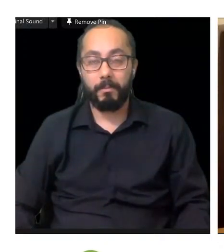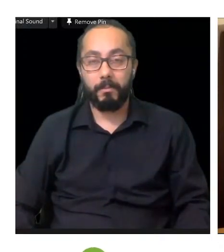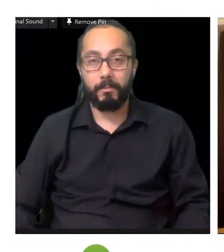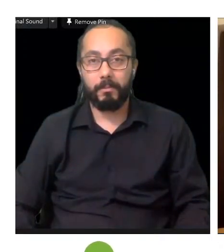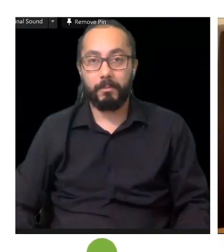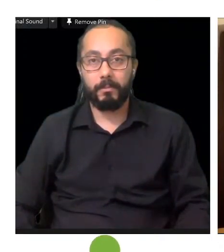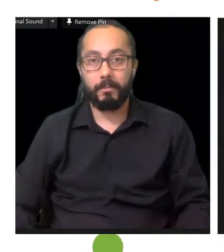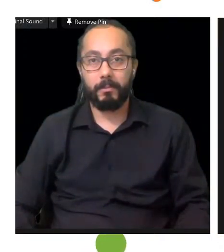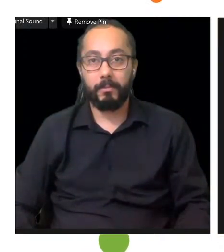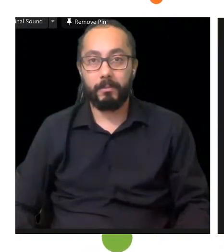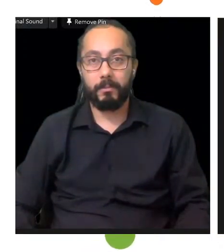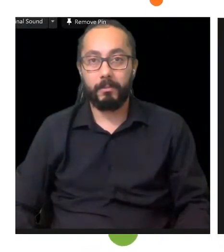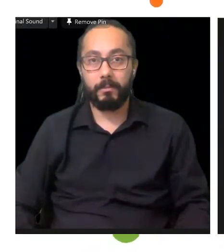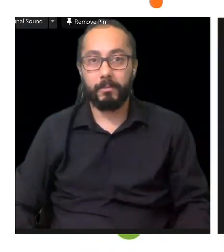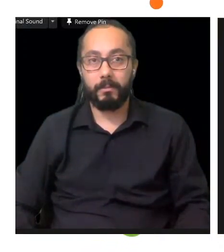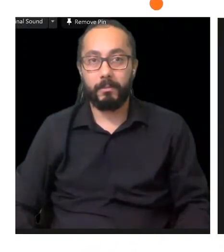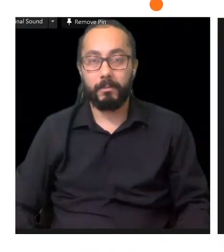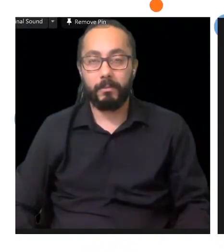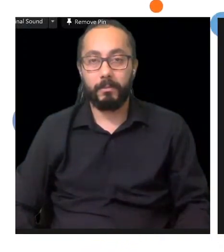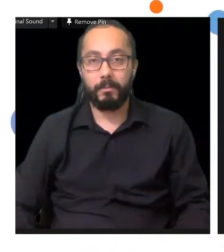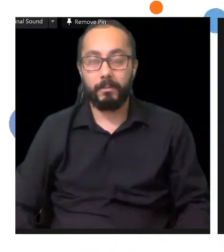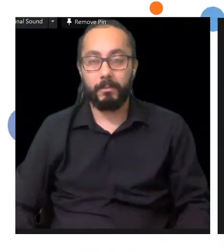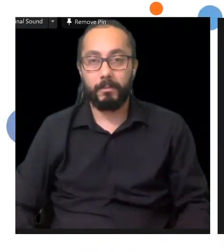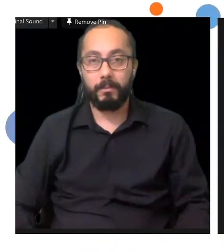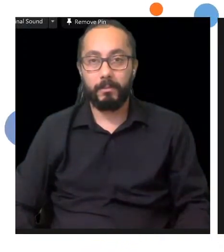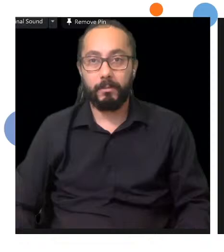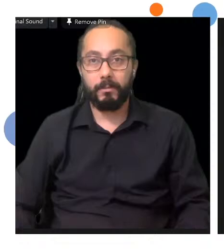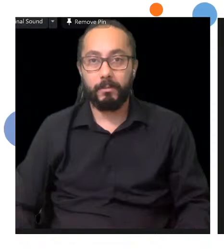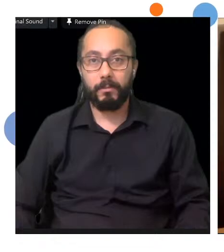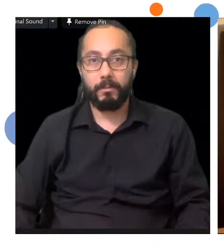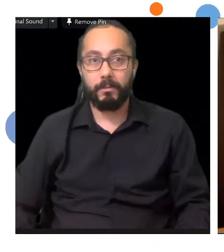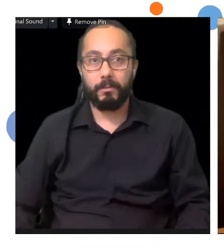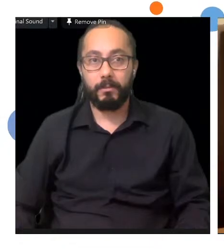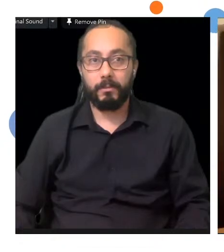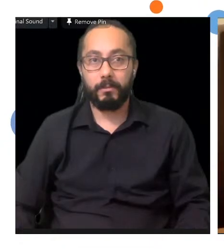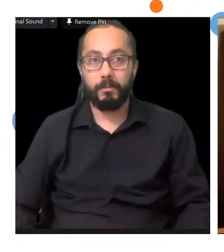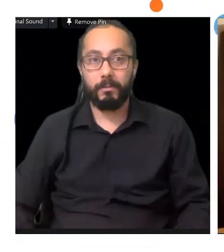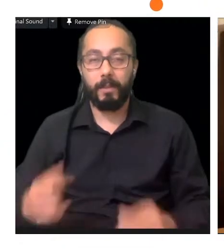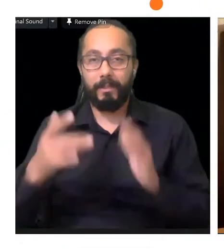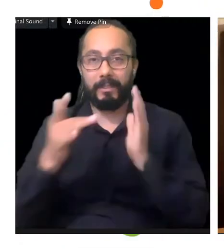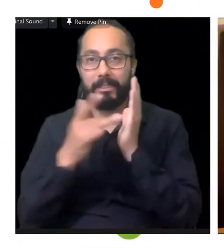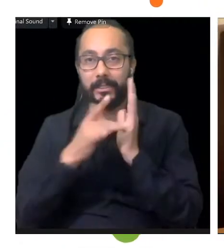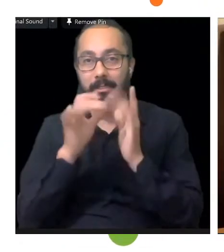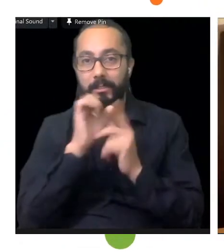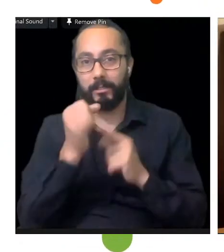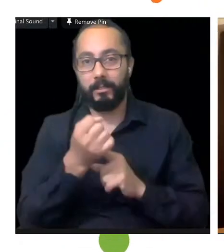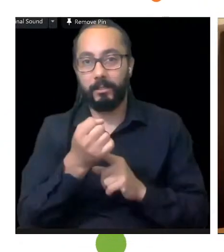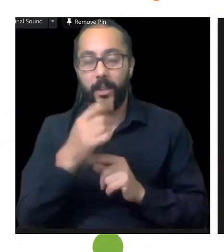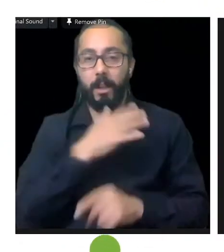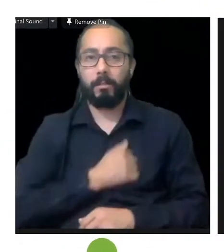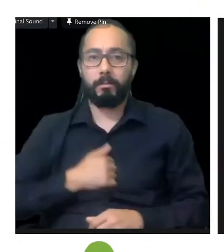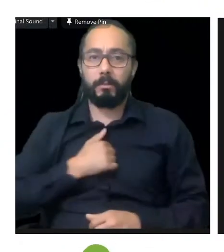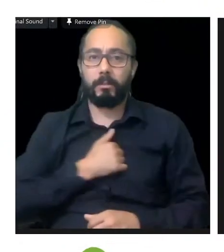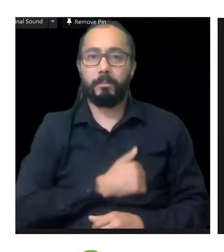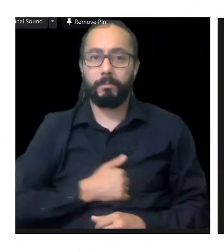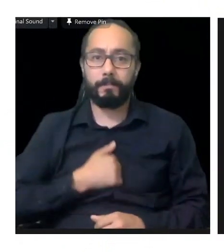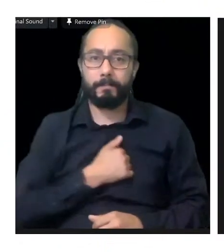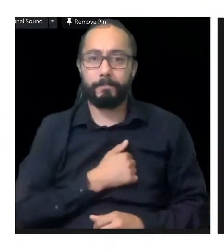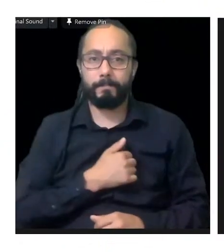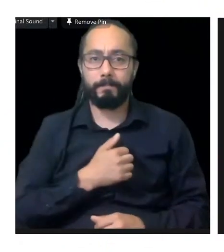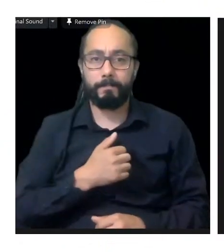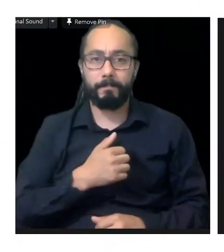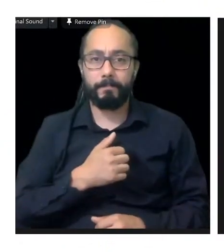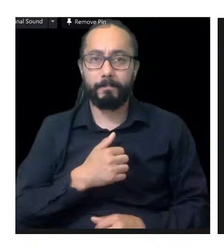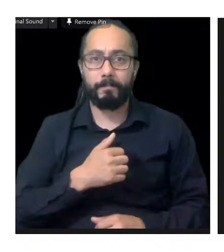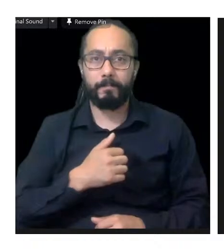Apologies. We're due to a technological situation. Oh, I'm so sorry. You